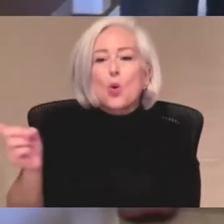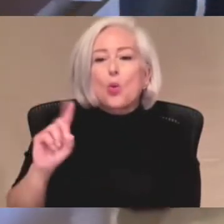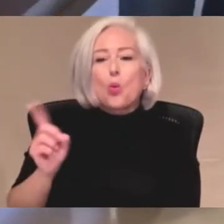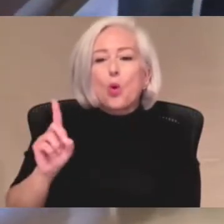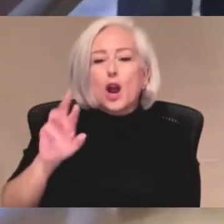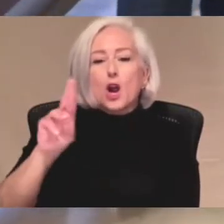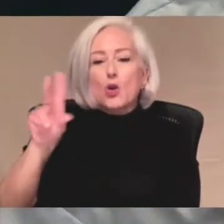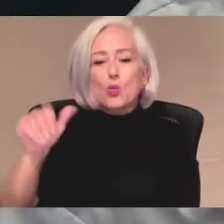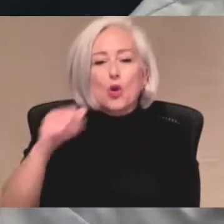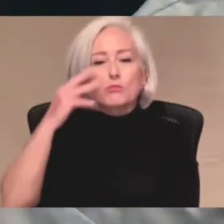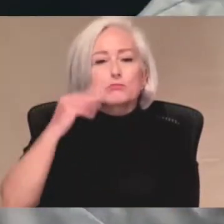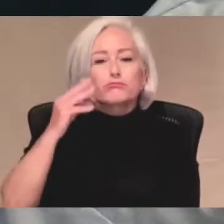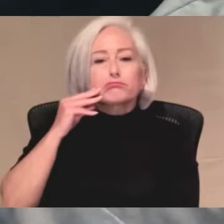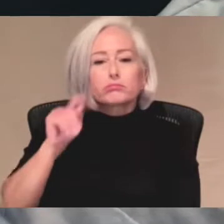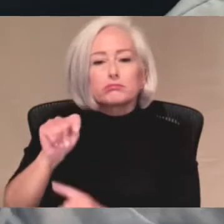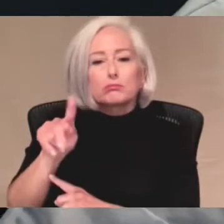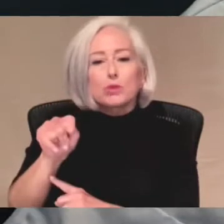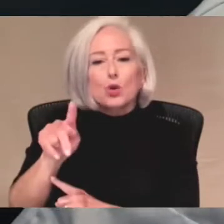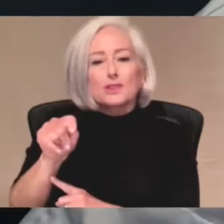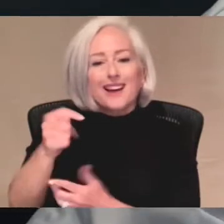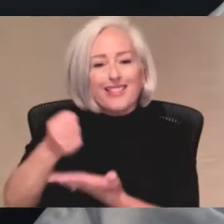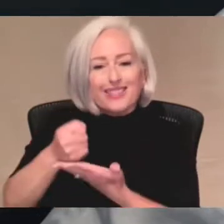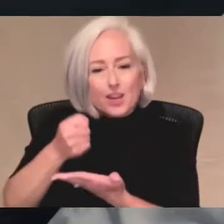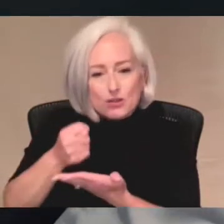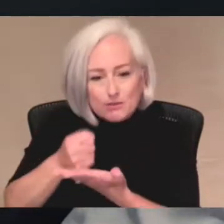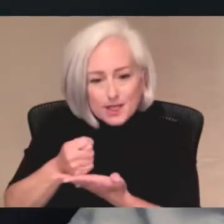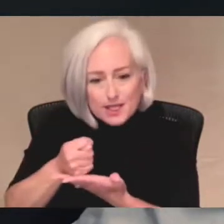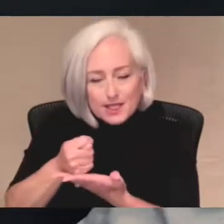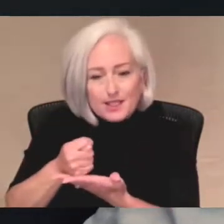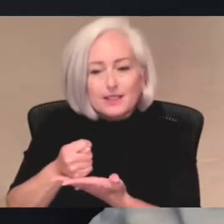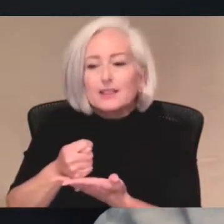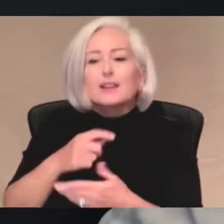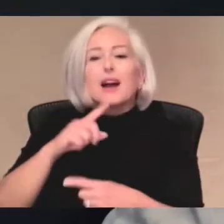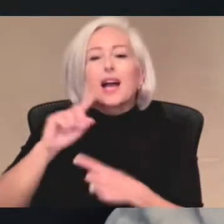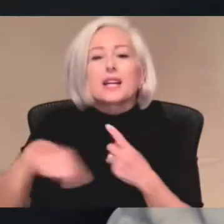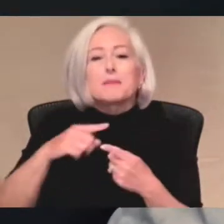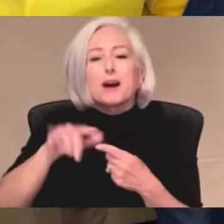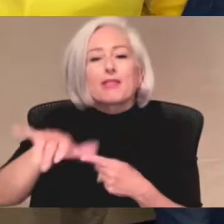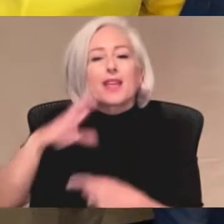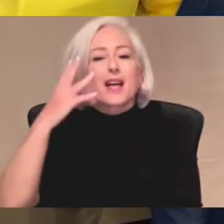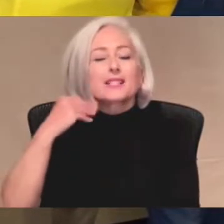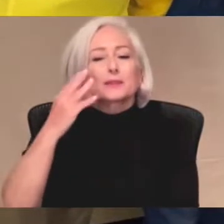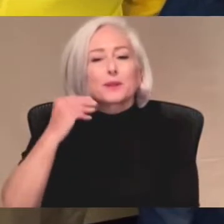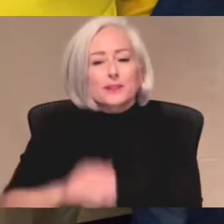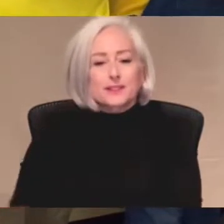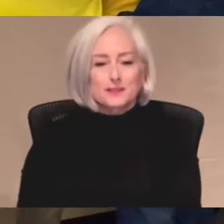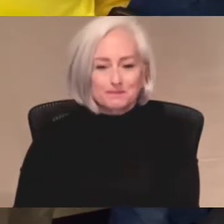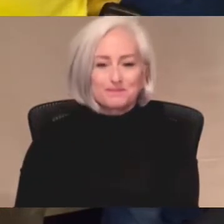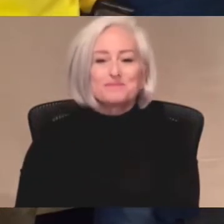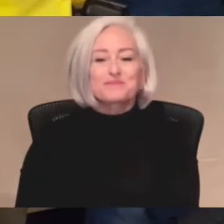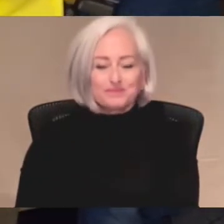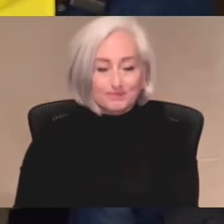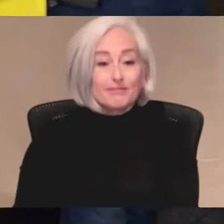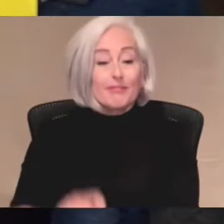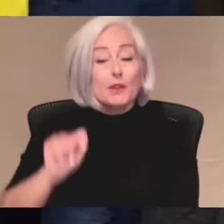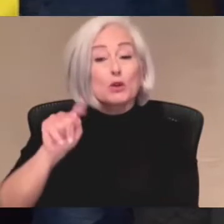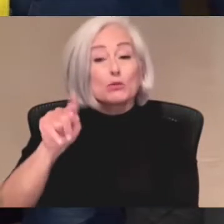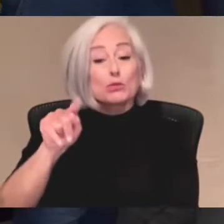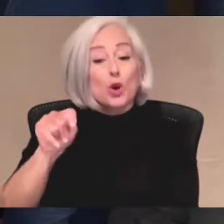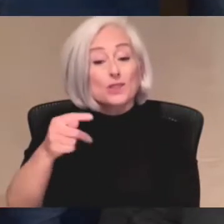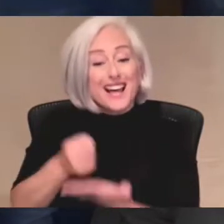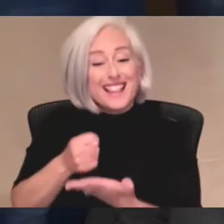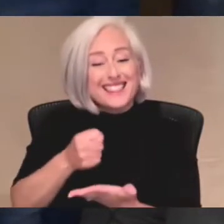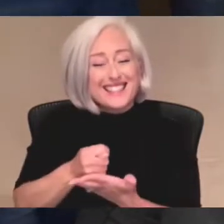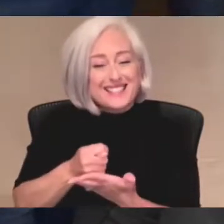proton therapy and a little bit about that experience? Yeah, well, proton therapy was